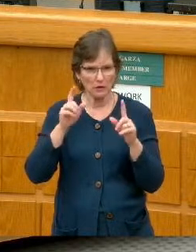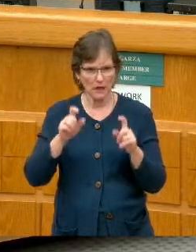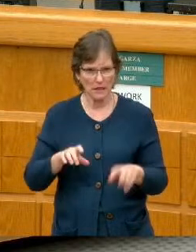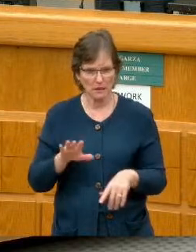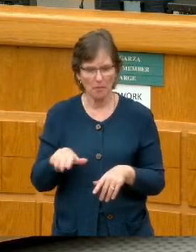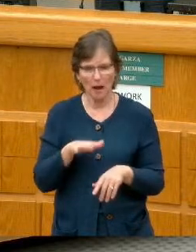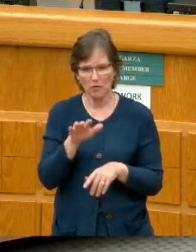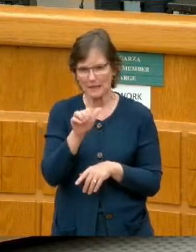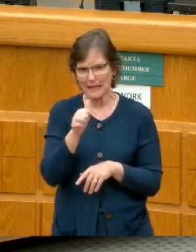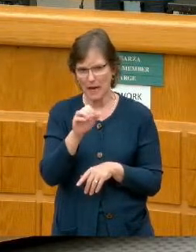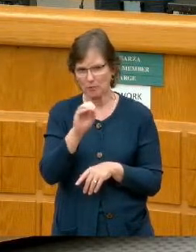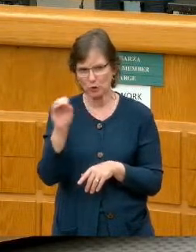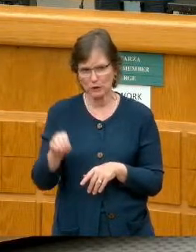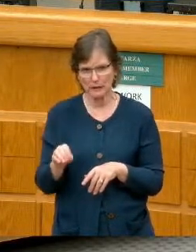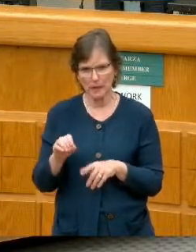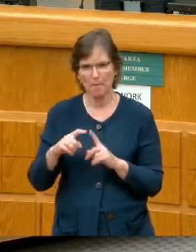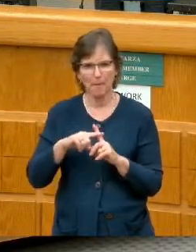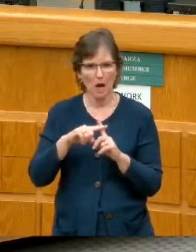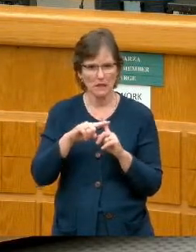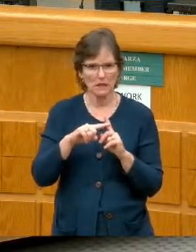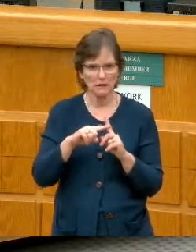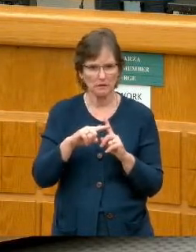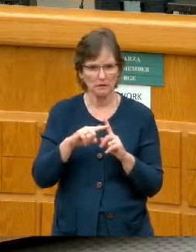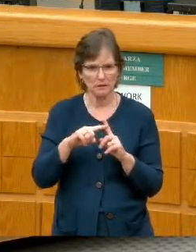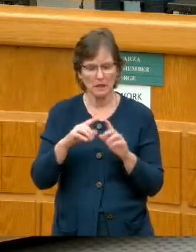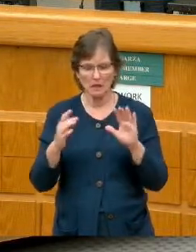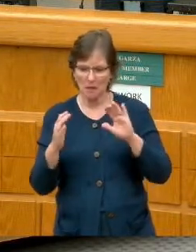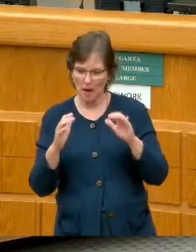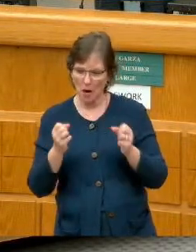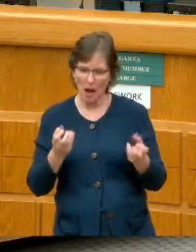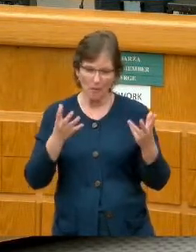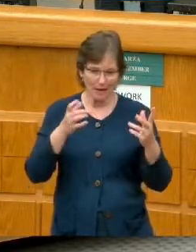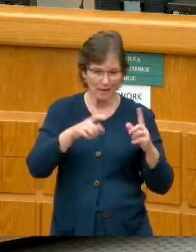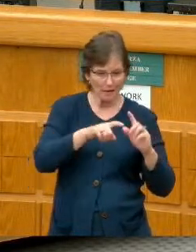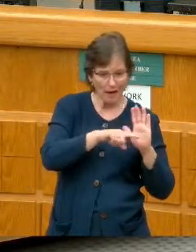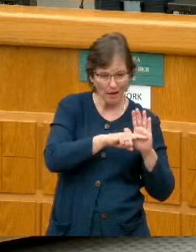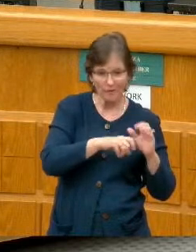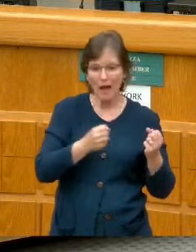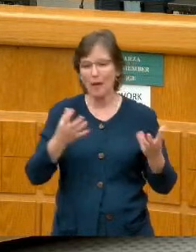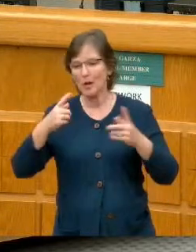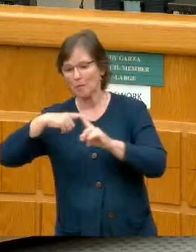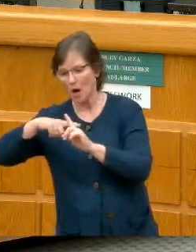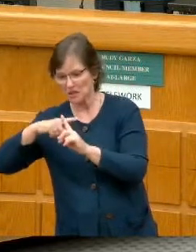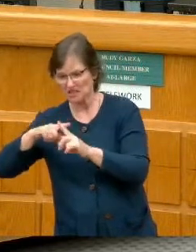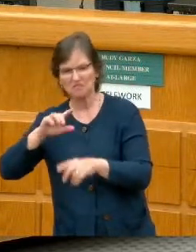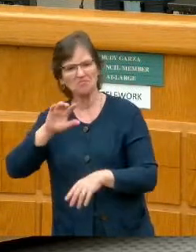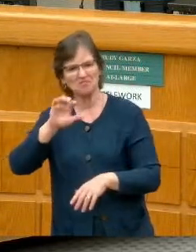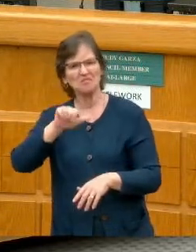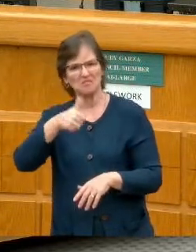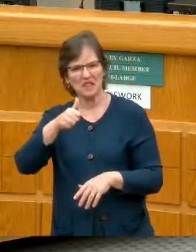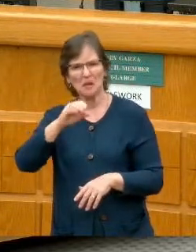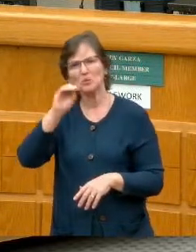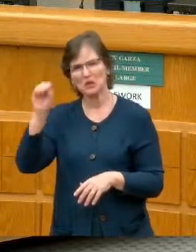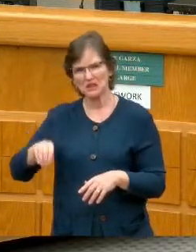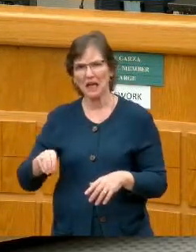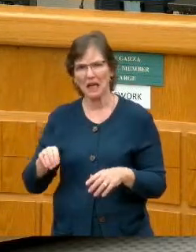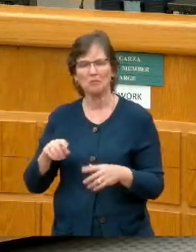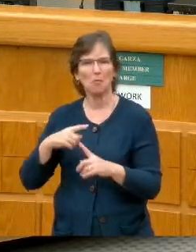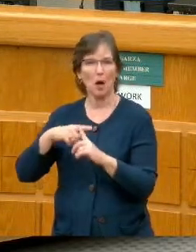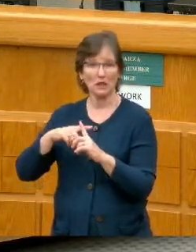that tested positive and all the people that tested negative. So that's a very reliable number. For the mobile testing